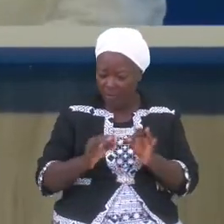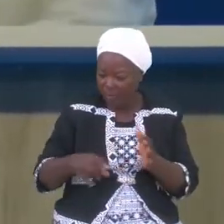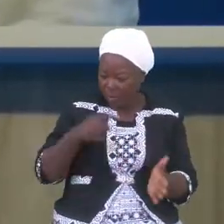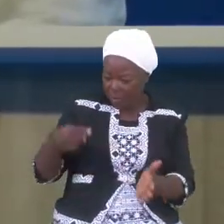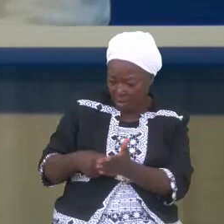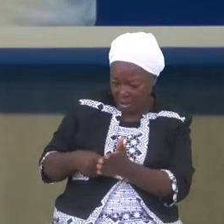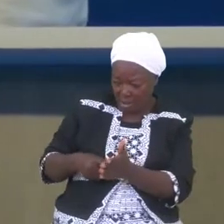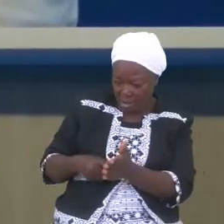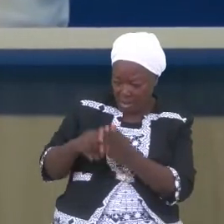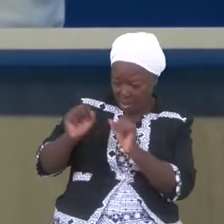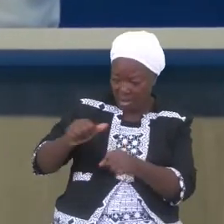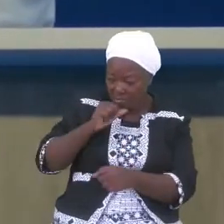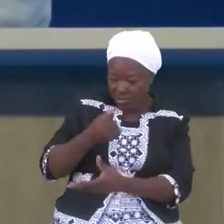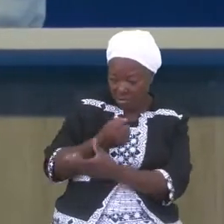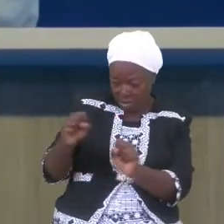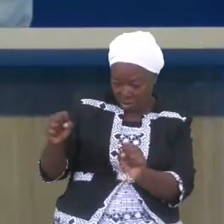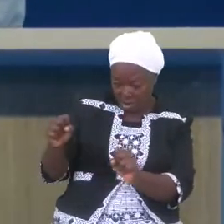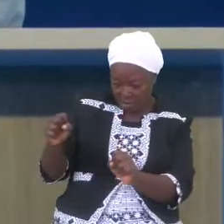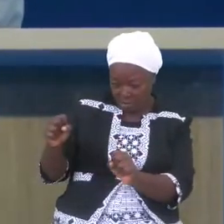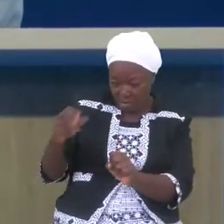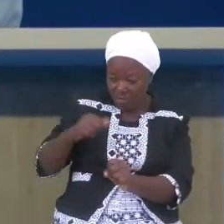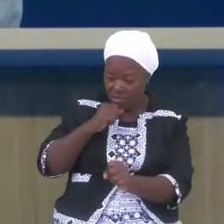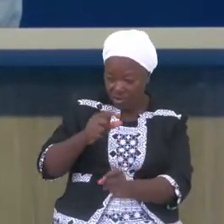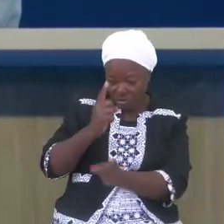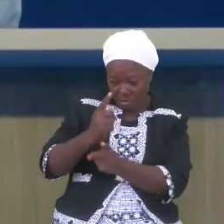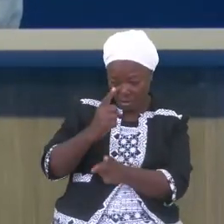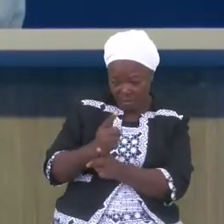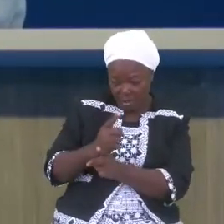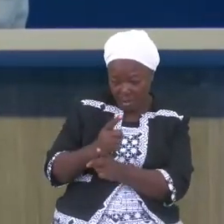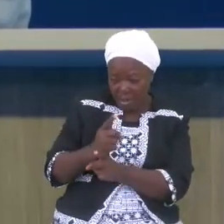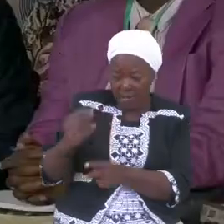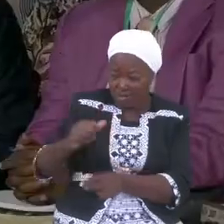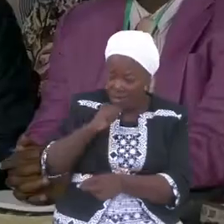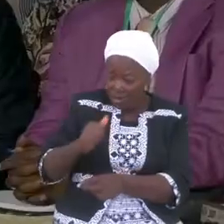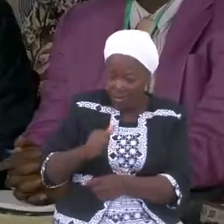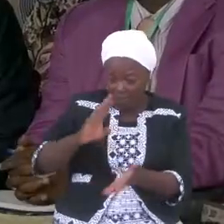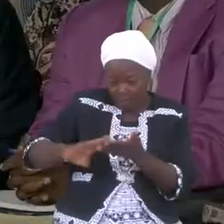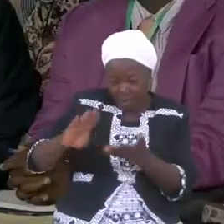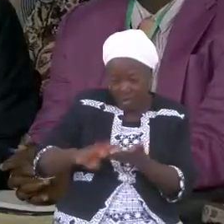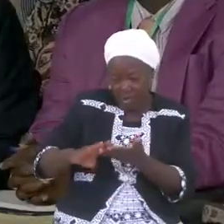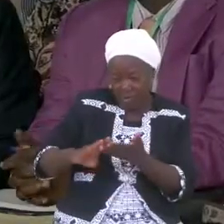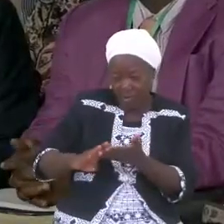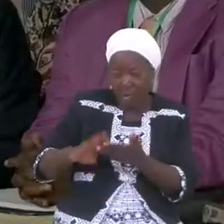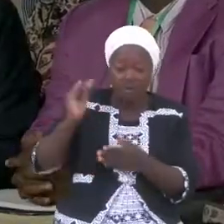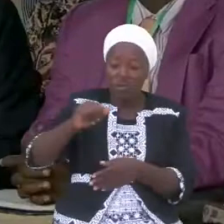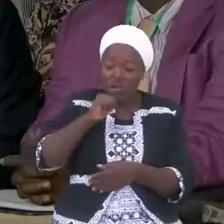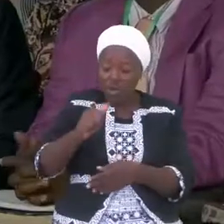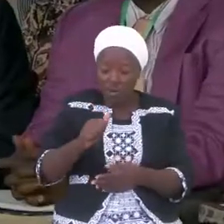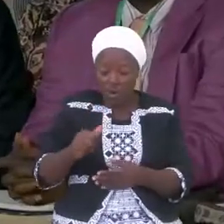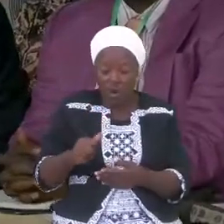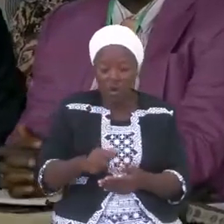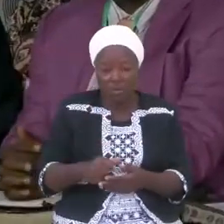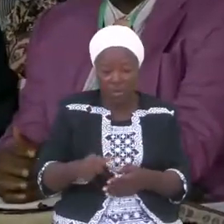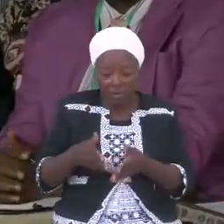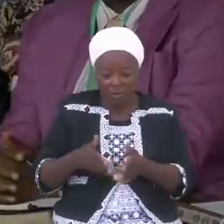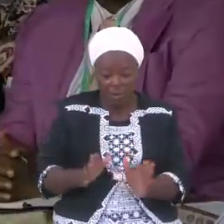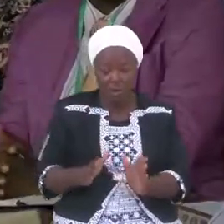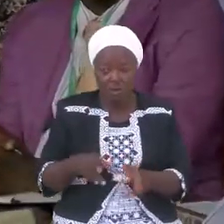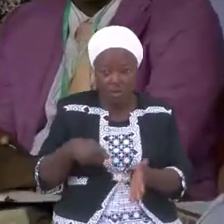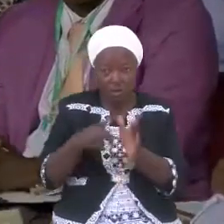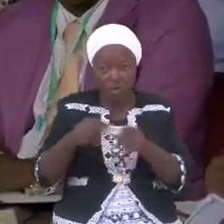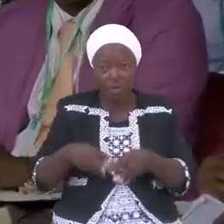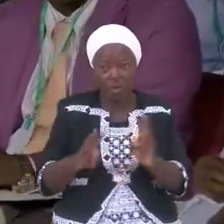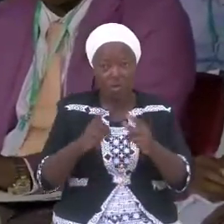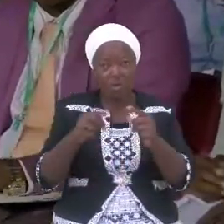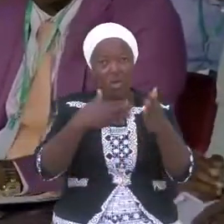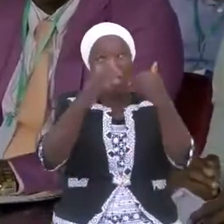will not save, will not justify, will not forgive, will not pave the way to heaven,